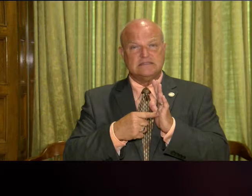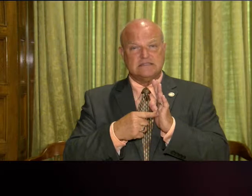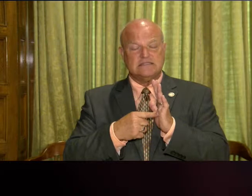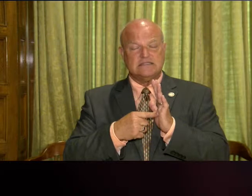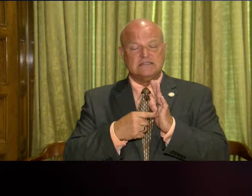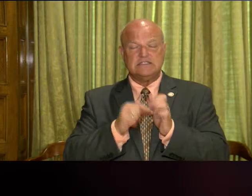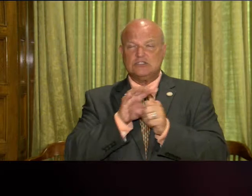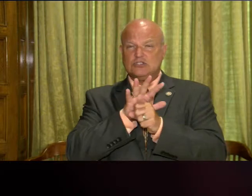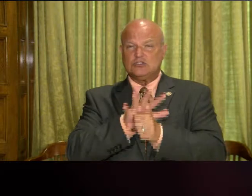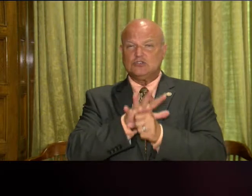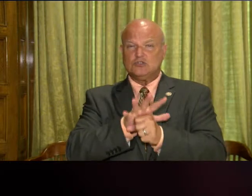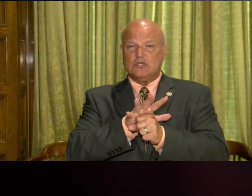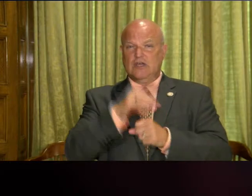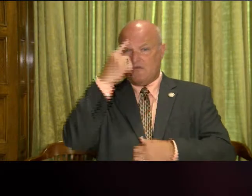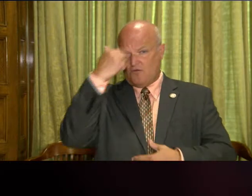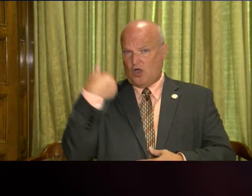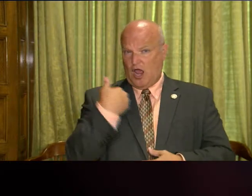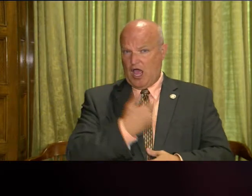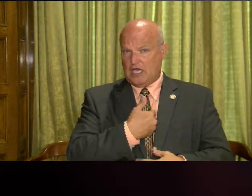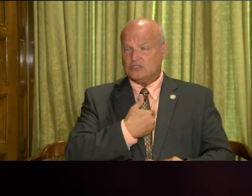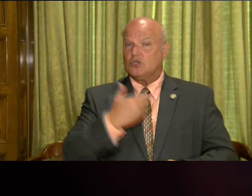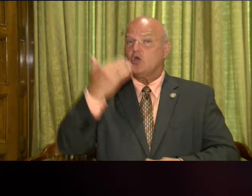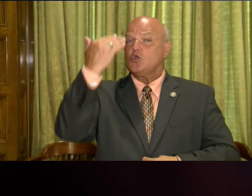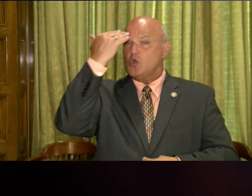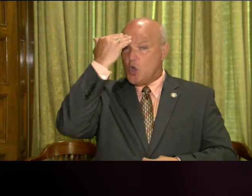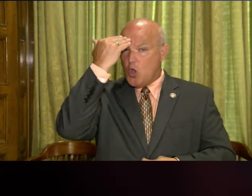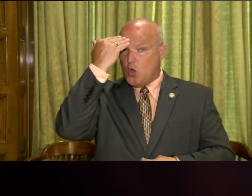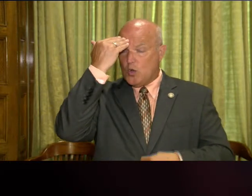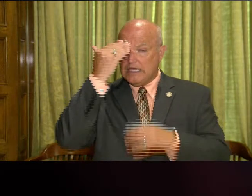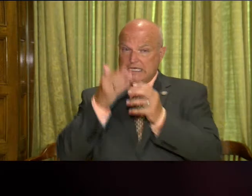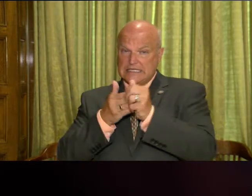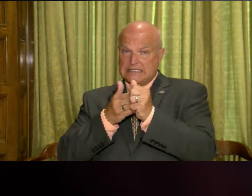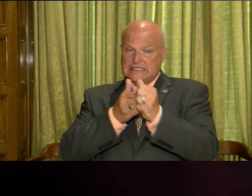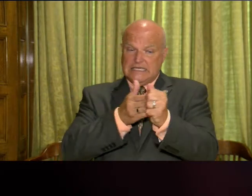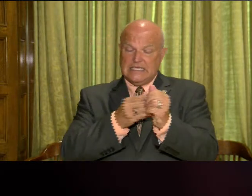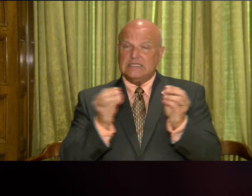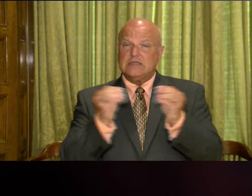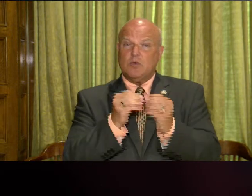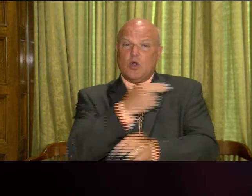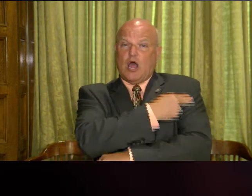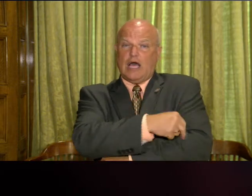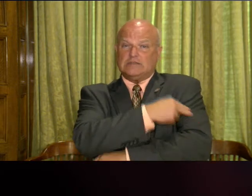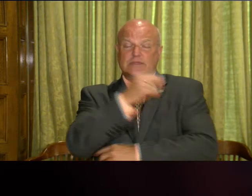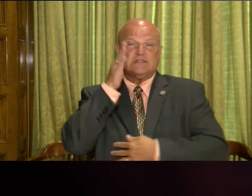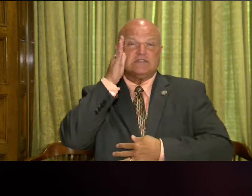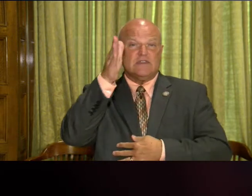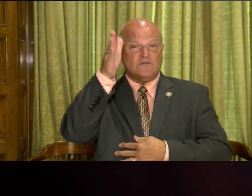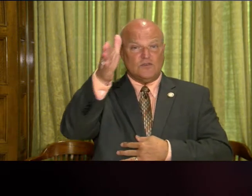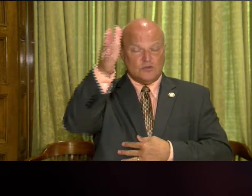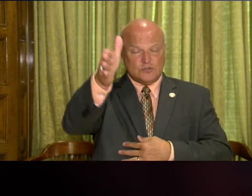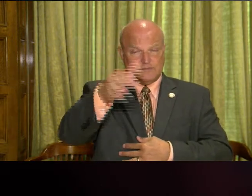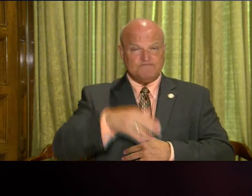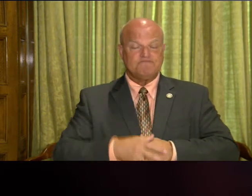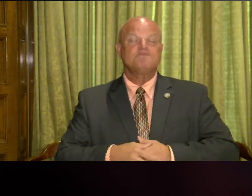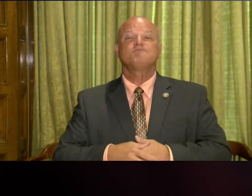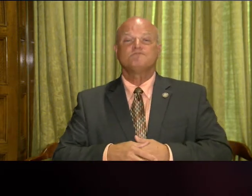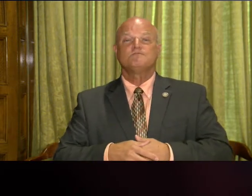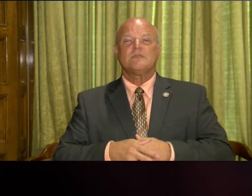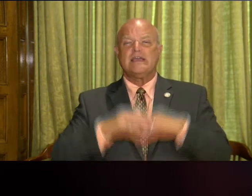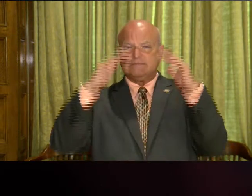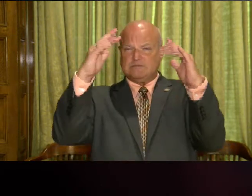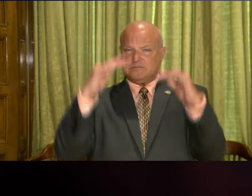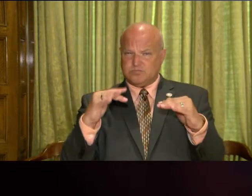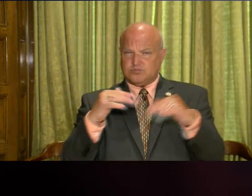is a stress point for us, knowing that that's going to lead to additional hospitalizations down the road. In terms, let's look down at the bottom